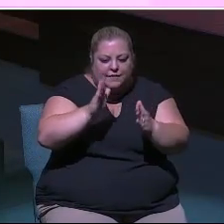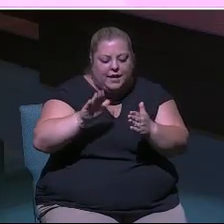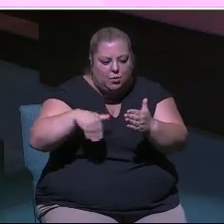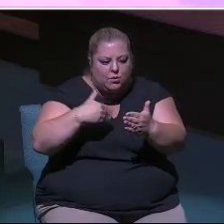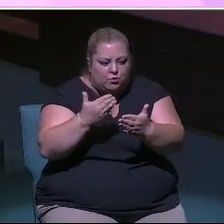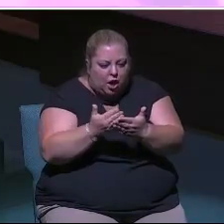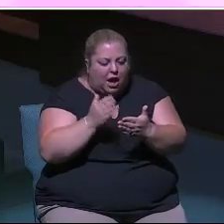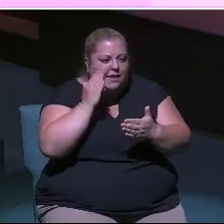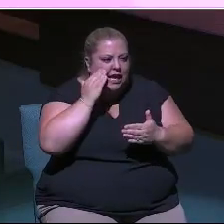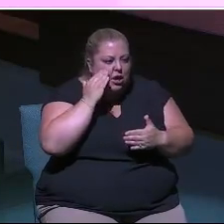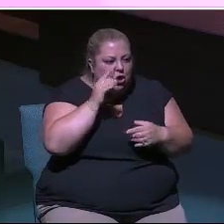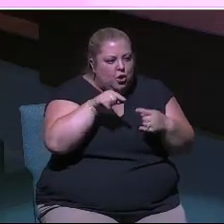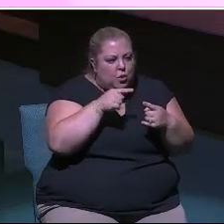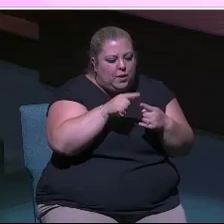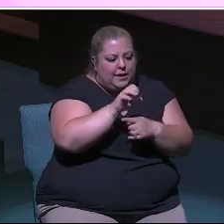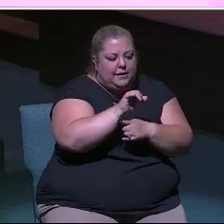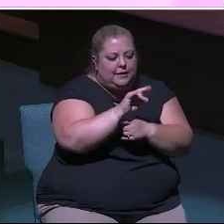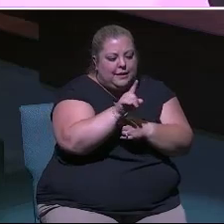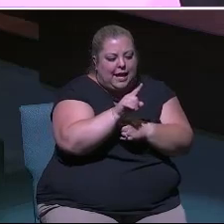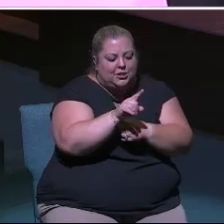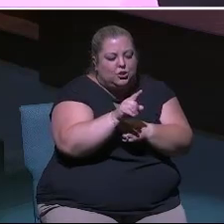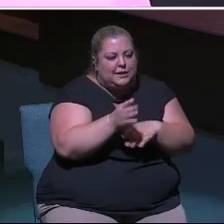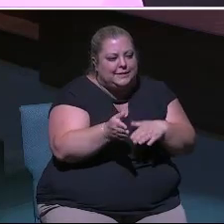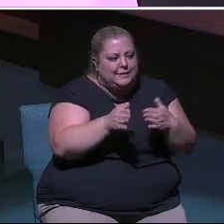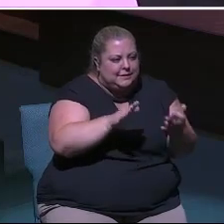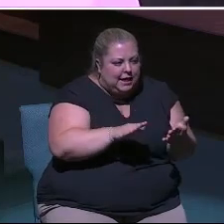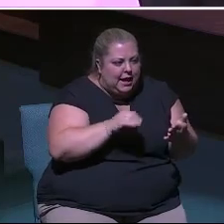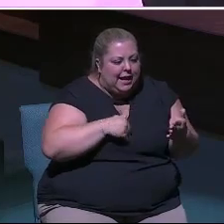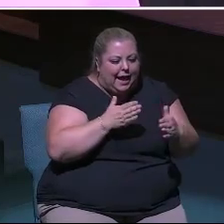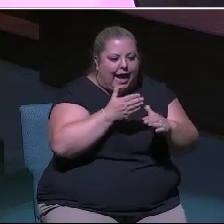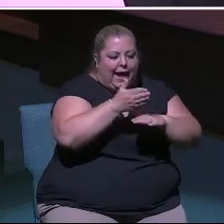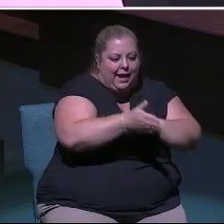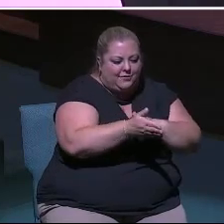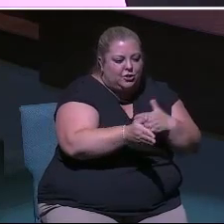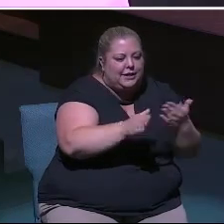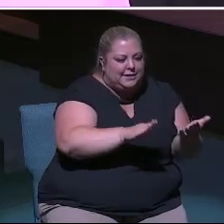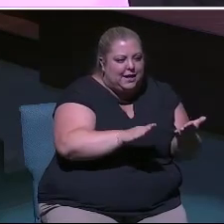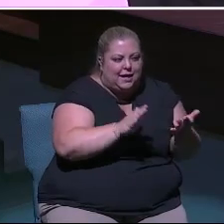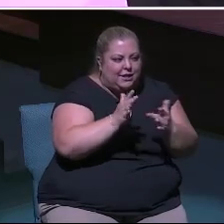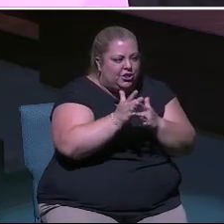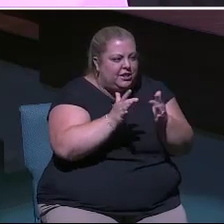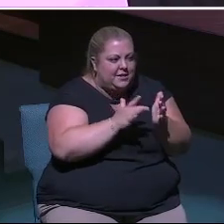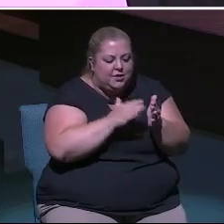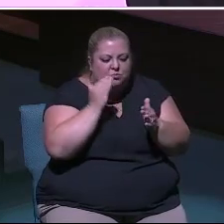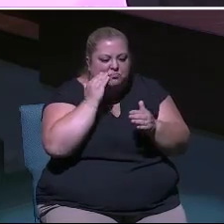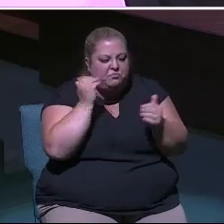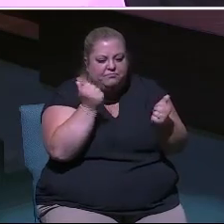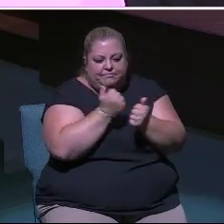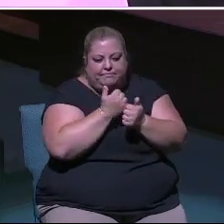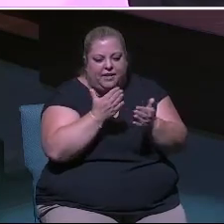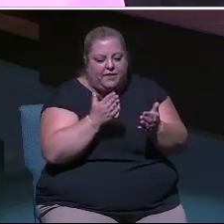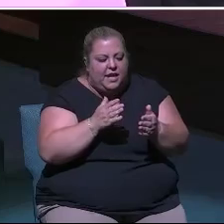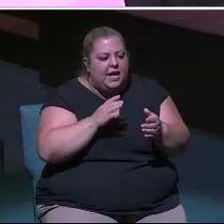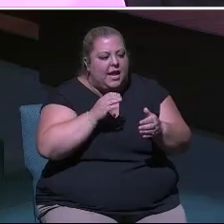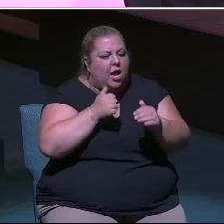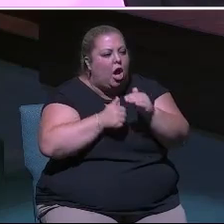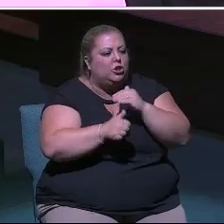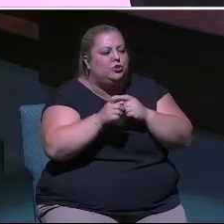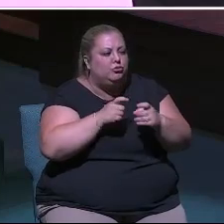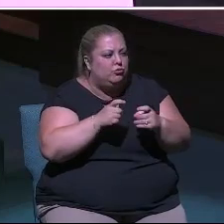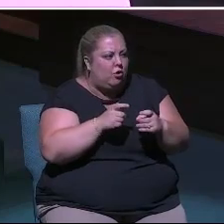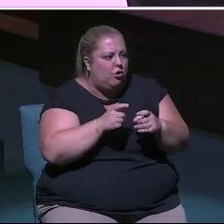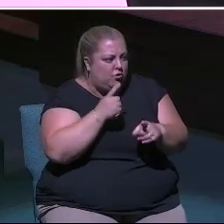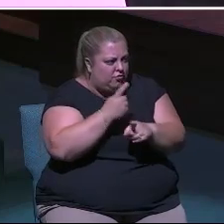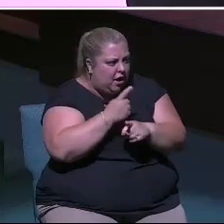to die. He knew what was going to happen after Lazarus died. Jesus had the entire situation under control. Right?